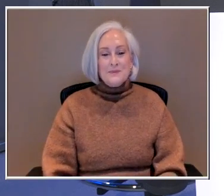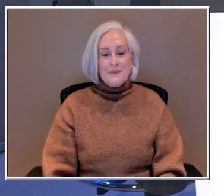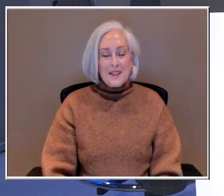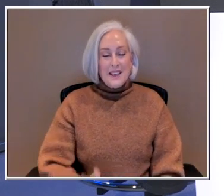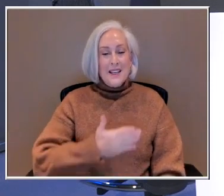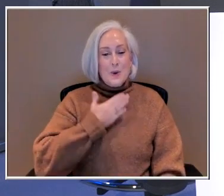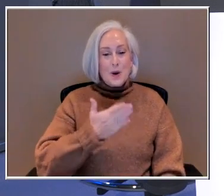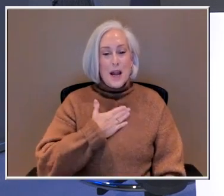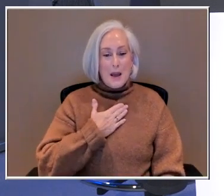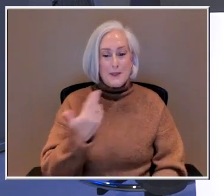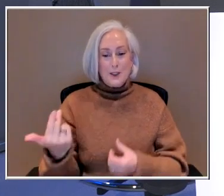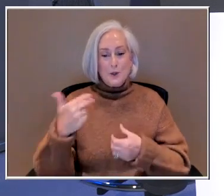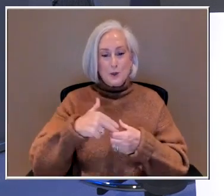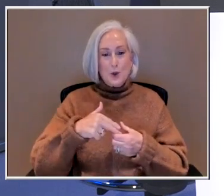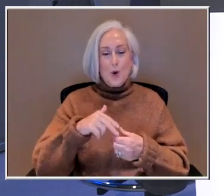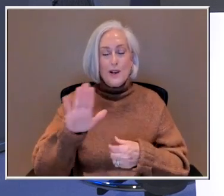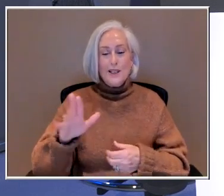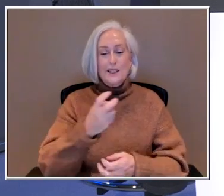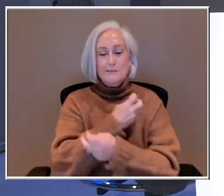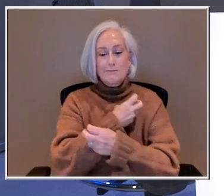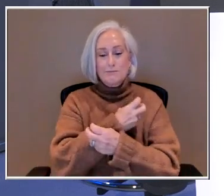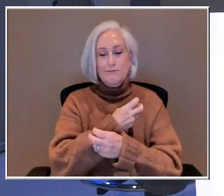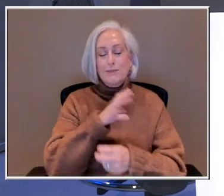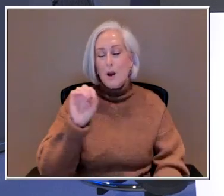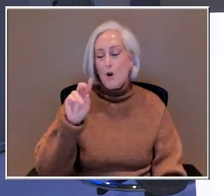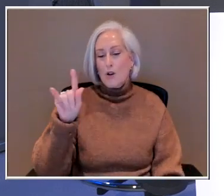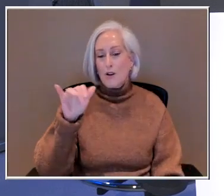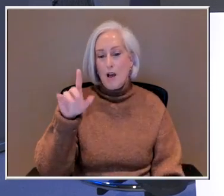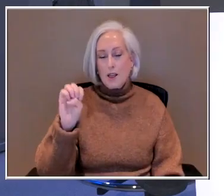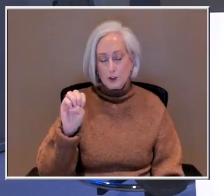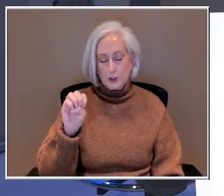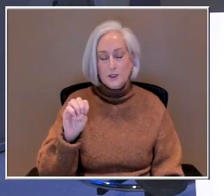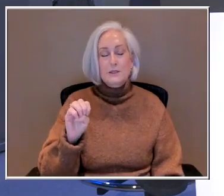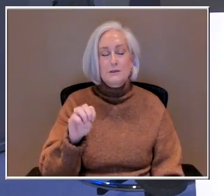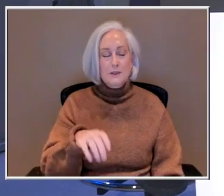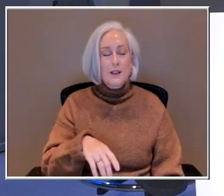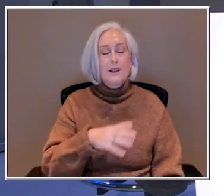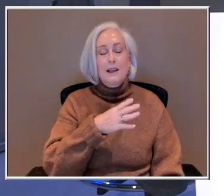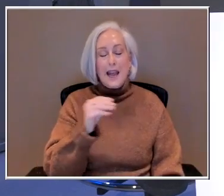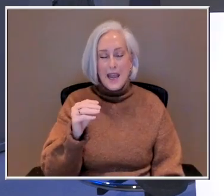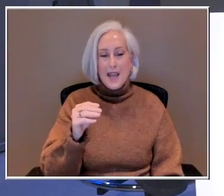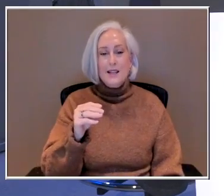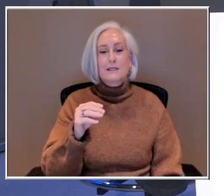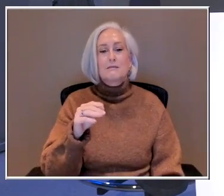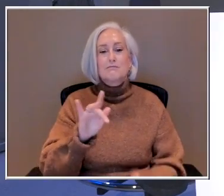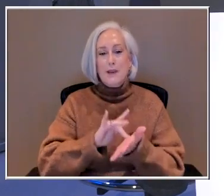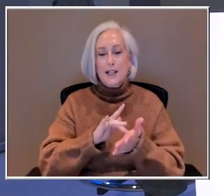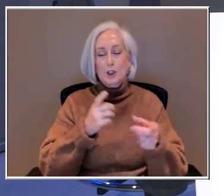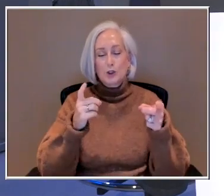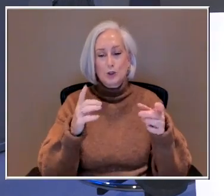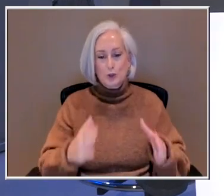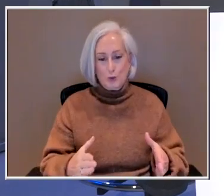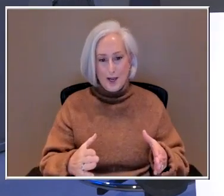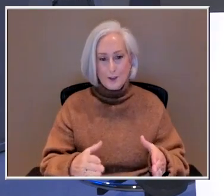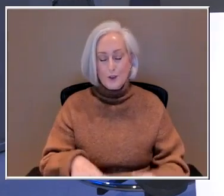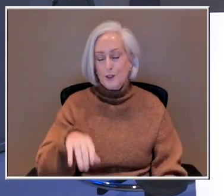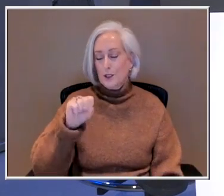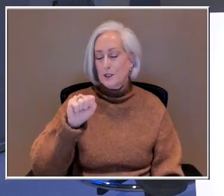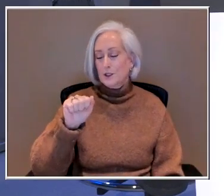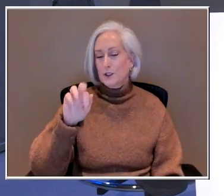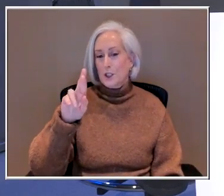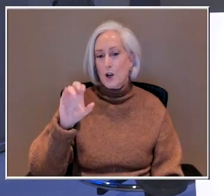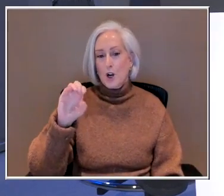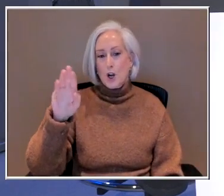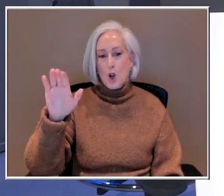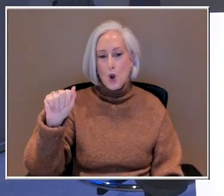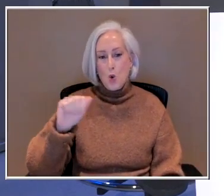by John's orthopedic oncologist and the medical director of the Sarcoma Center with the University of Kansas Cancer Center, Dr. Howard Rosenthal.